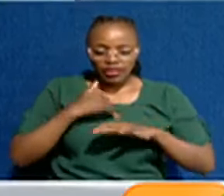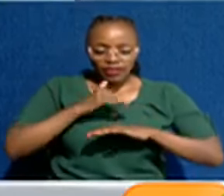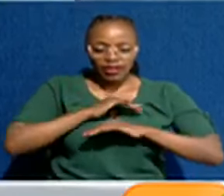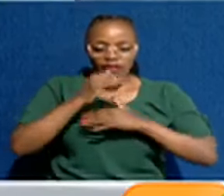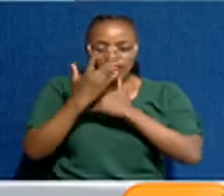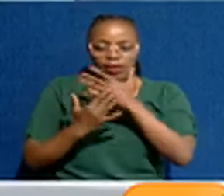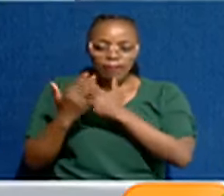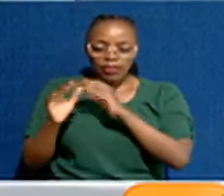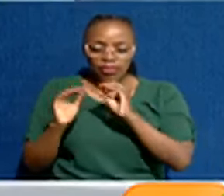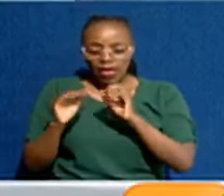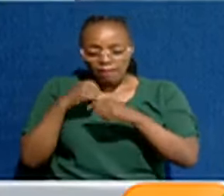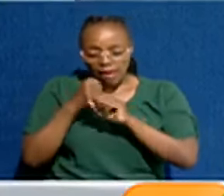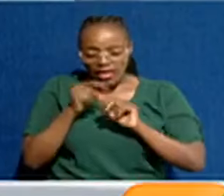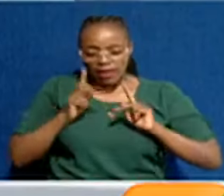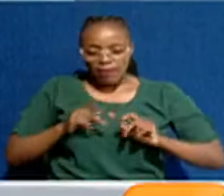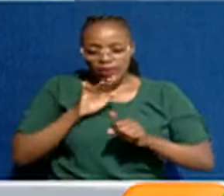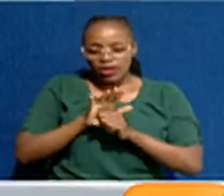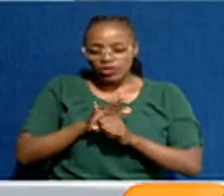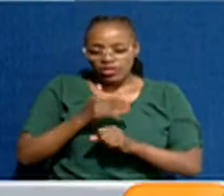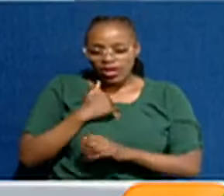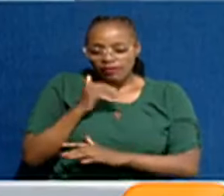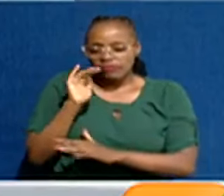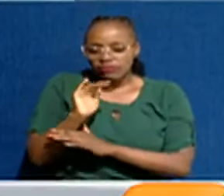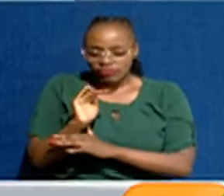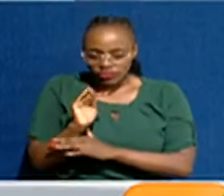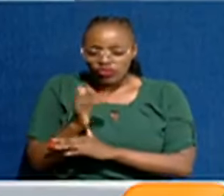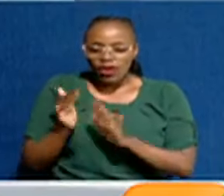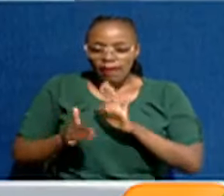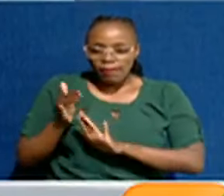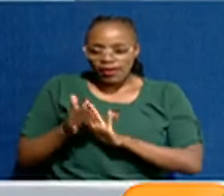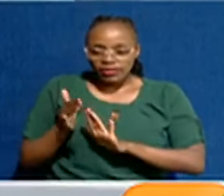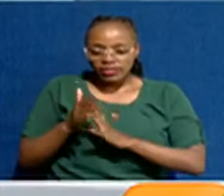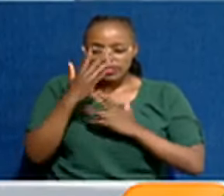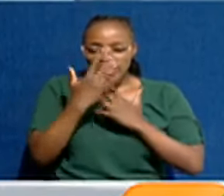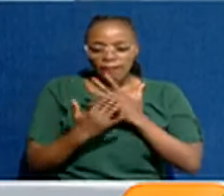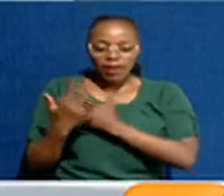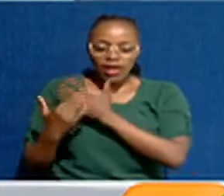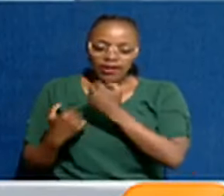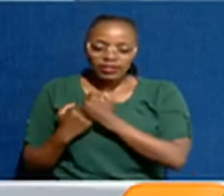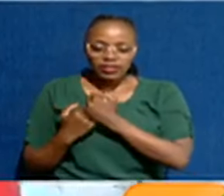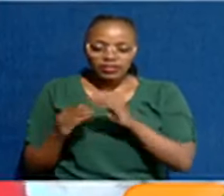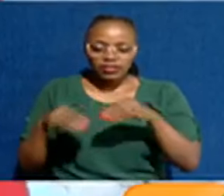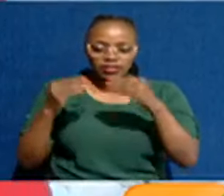of blood is forcing many people to make desperate calls for emergency blood donations.